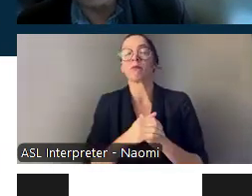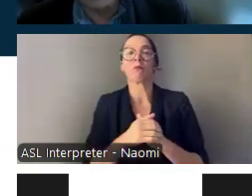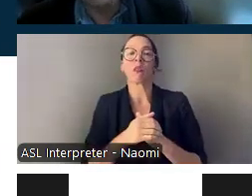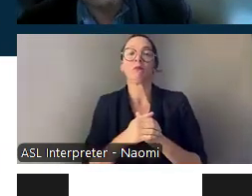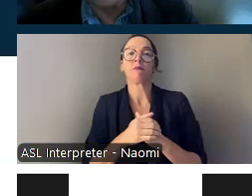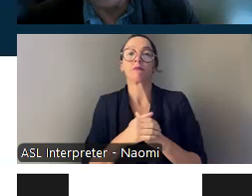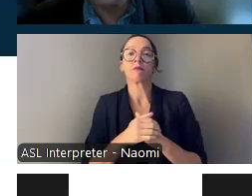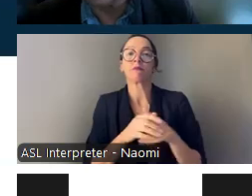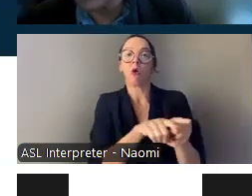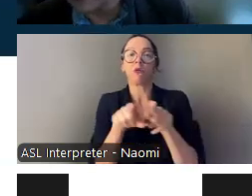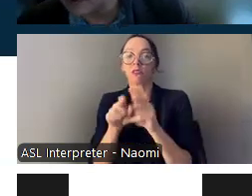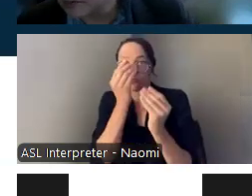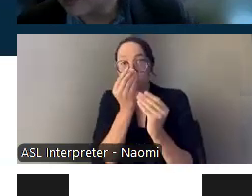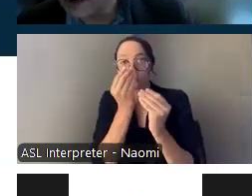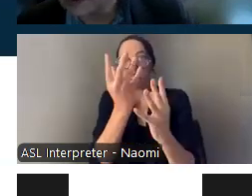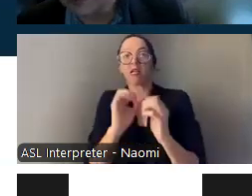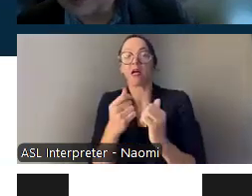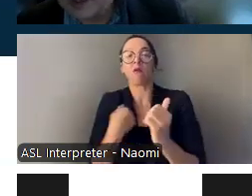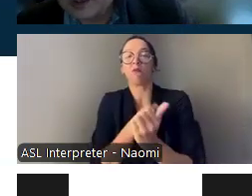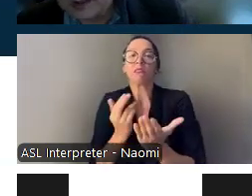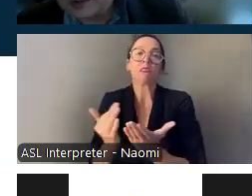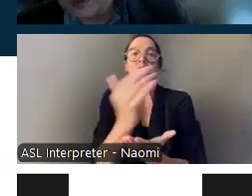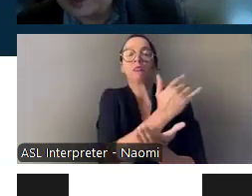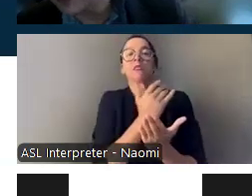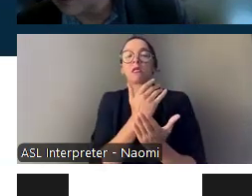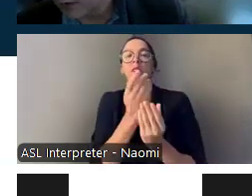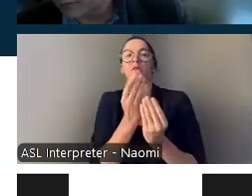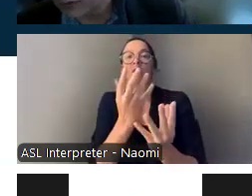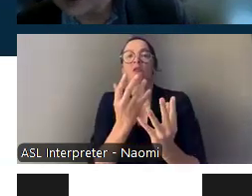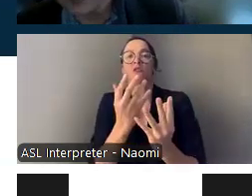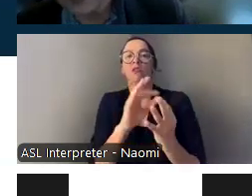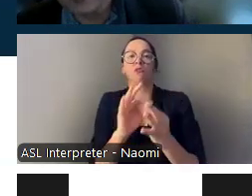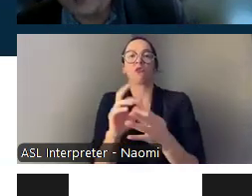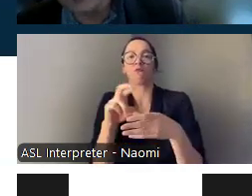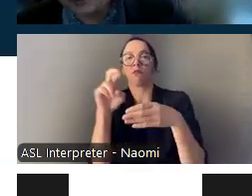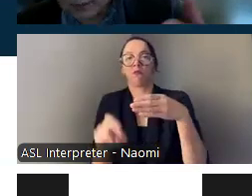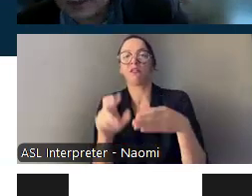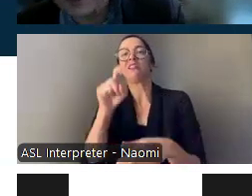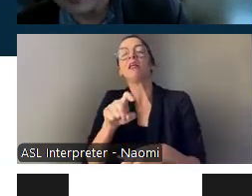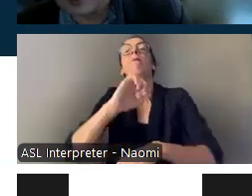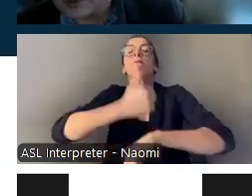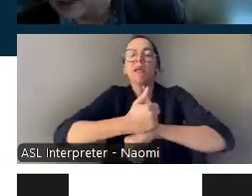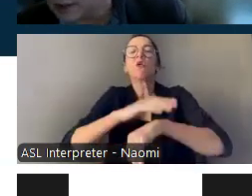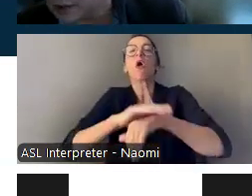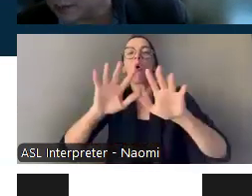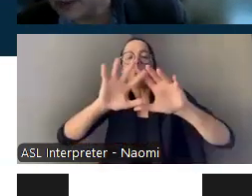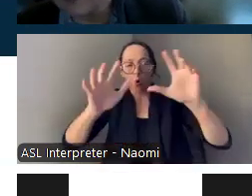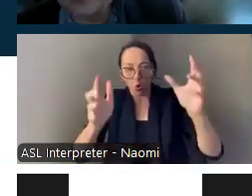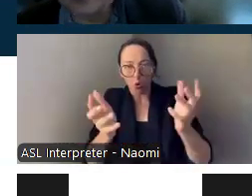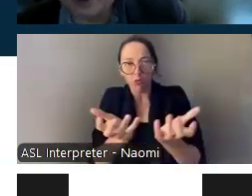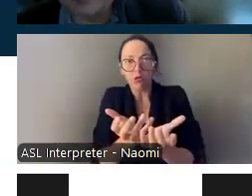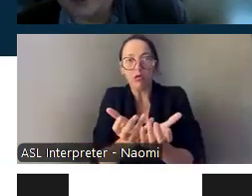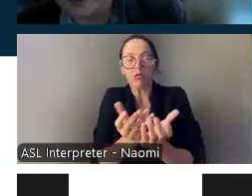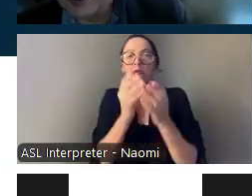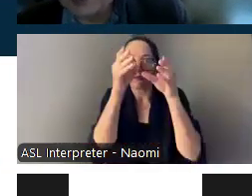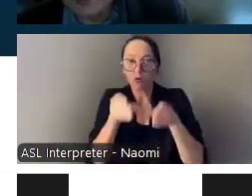data and how we collect information in terms of outcomes needs to be based on the whole person to making sure that these recommendations are being